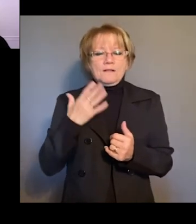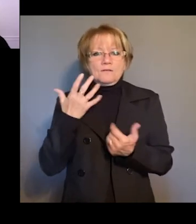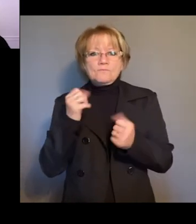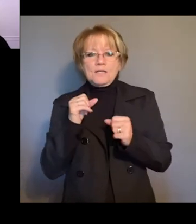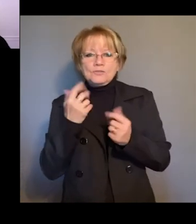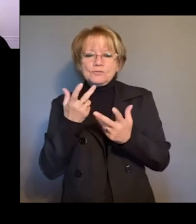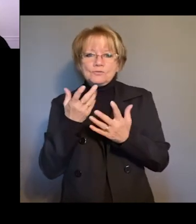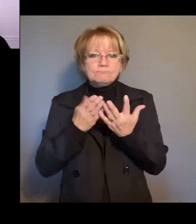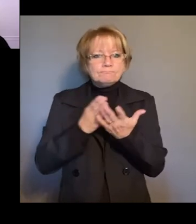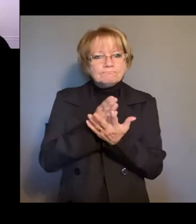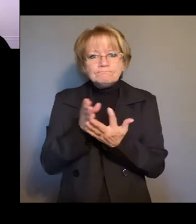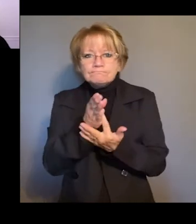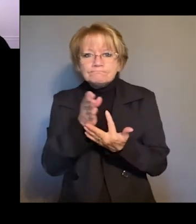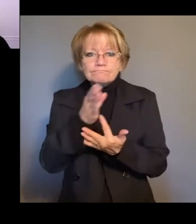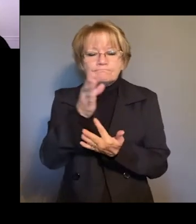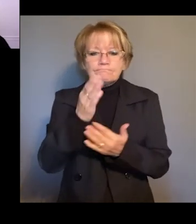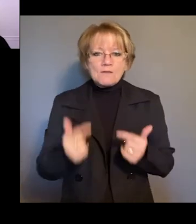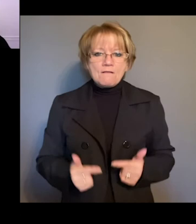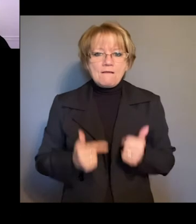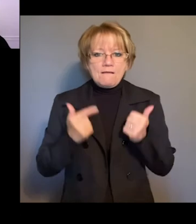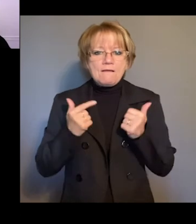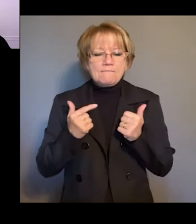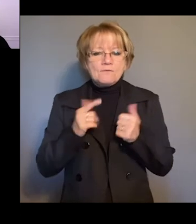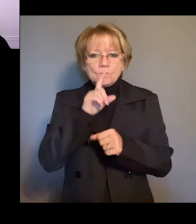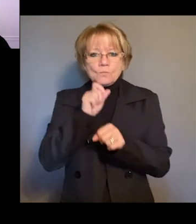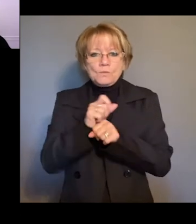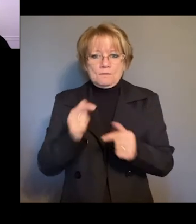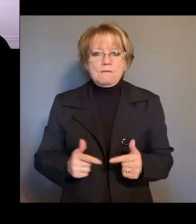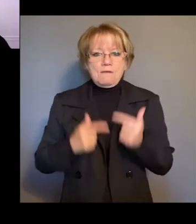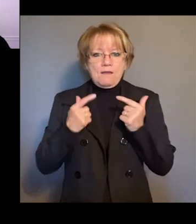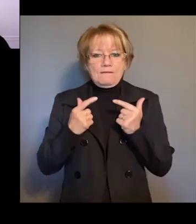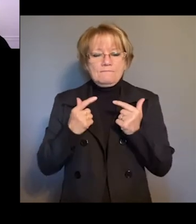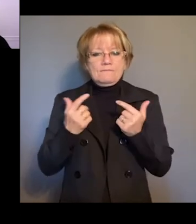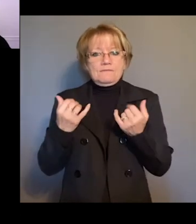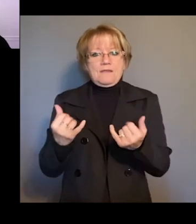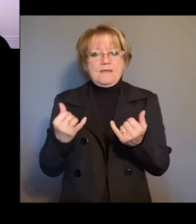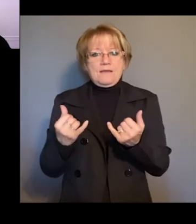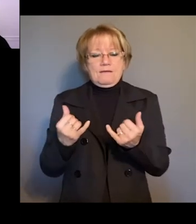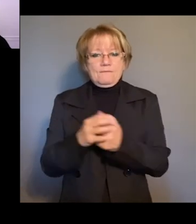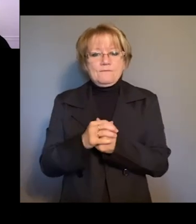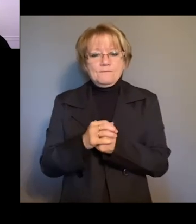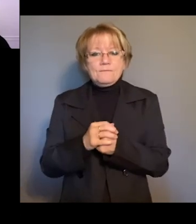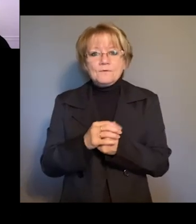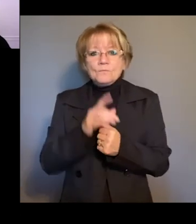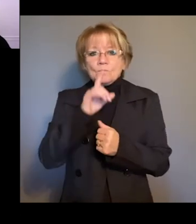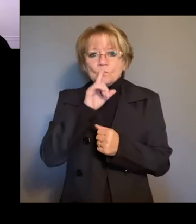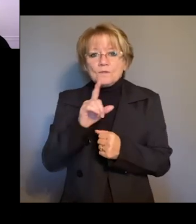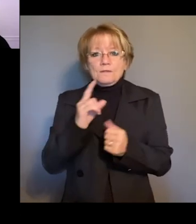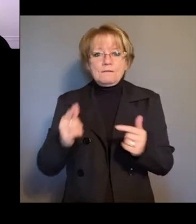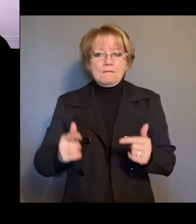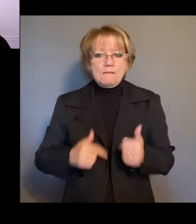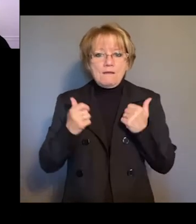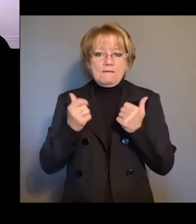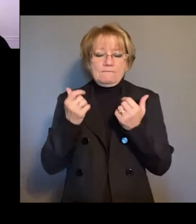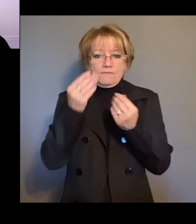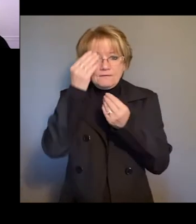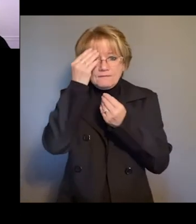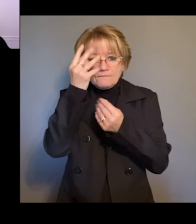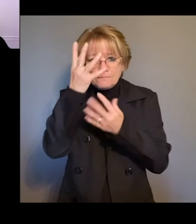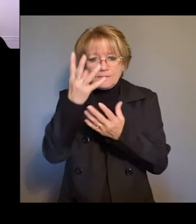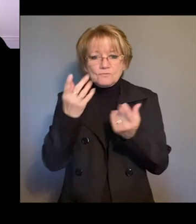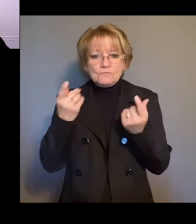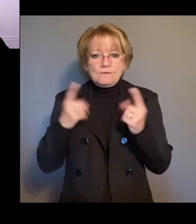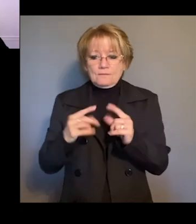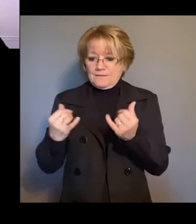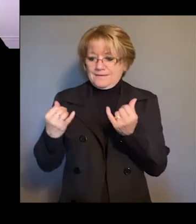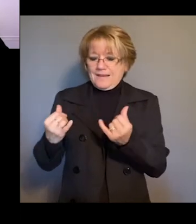and experiencing things and realizing things currently. This is real live data. This is real live information that is happening currently